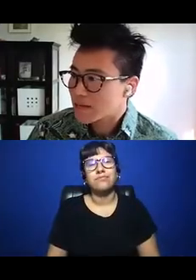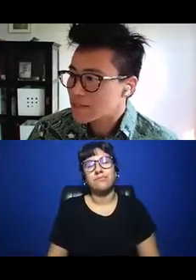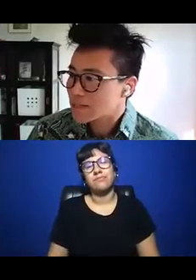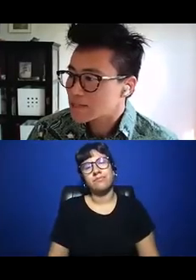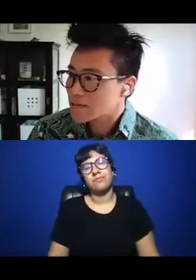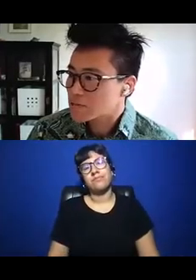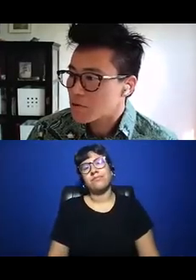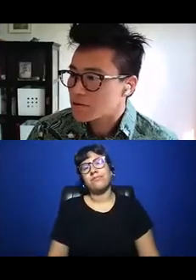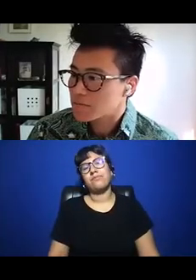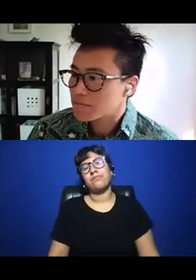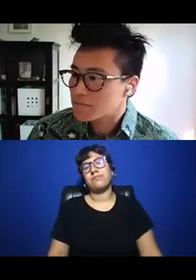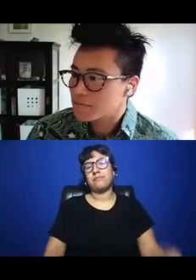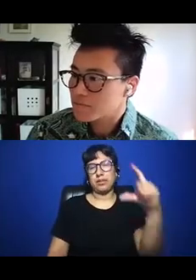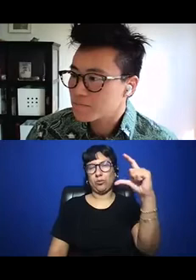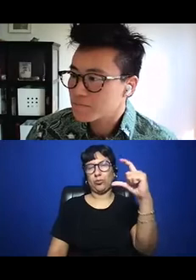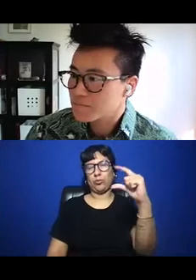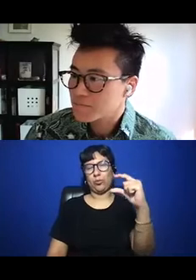Let me make that text a little smaller.